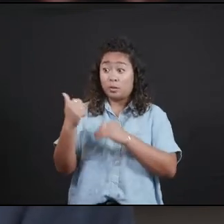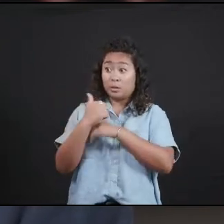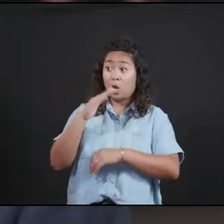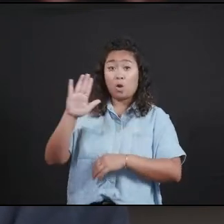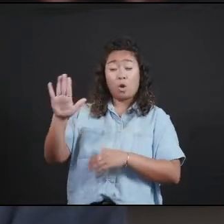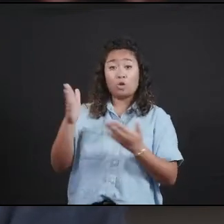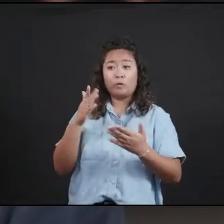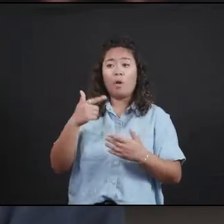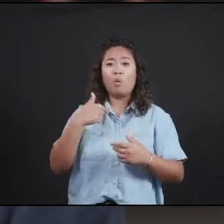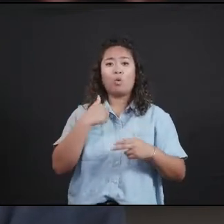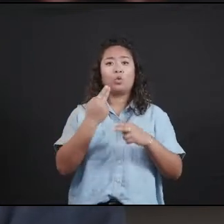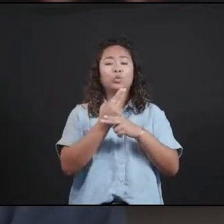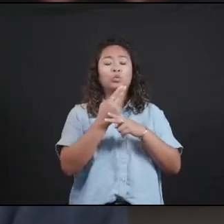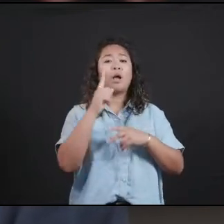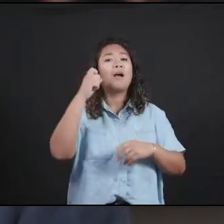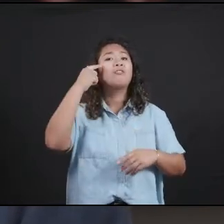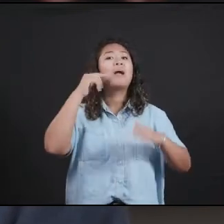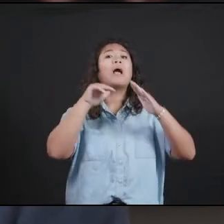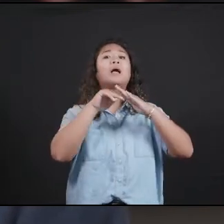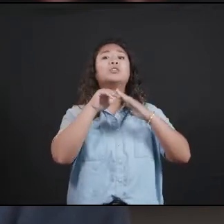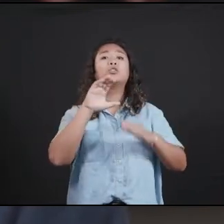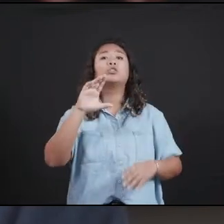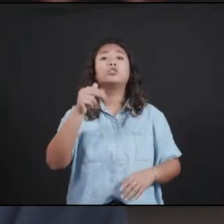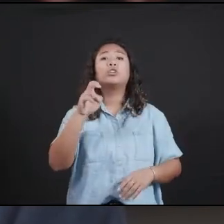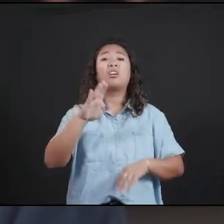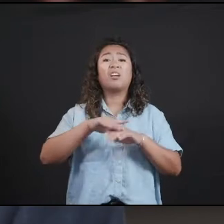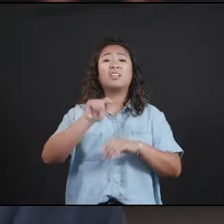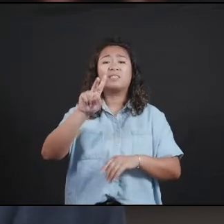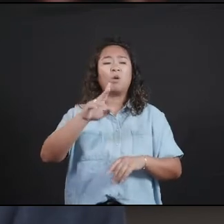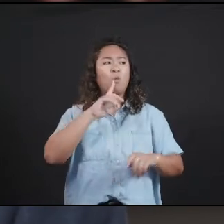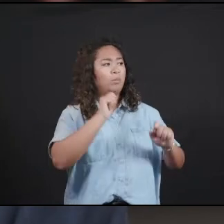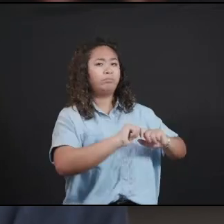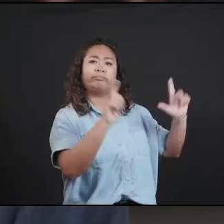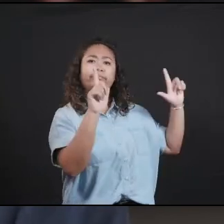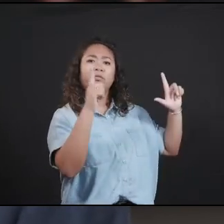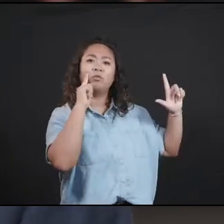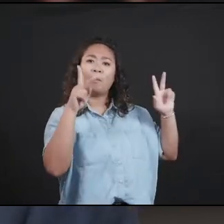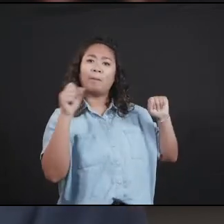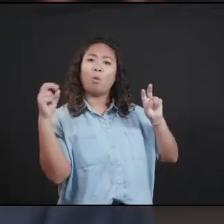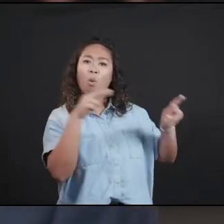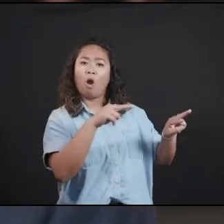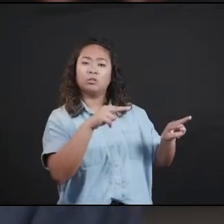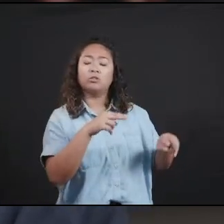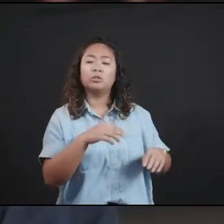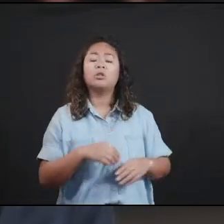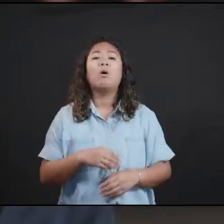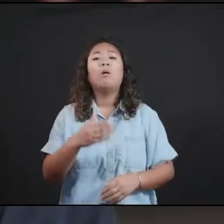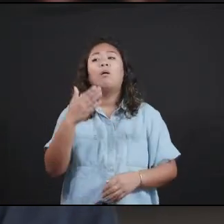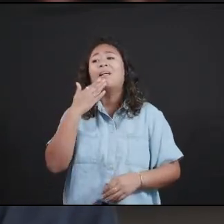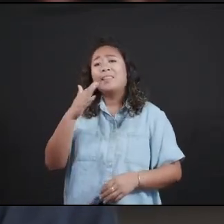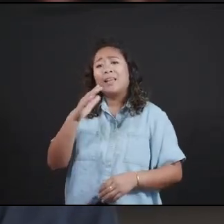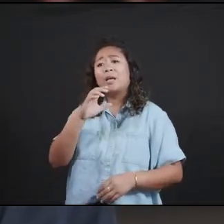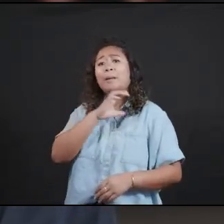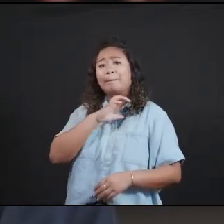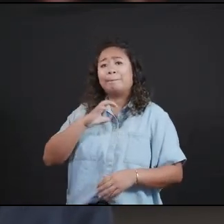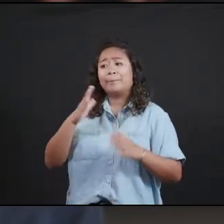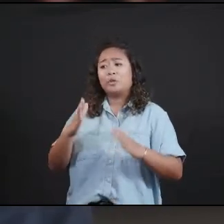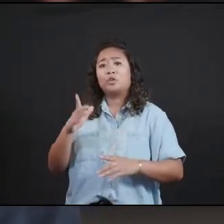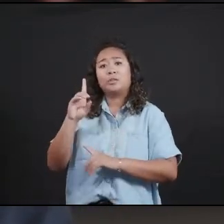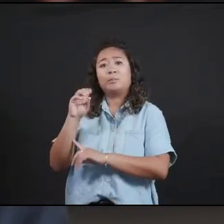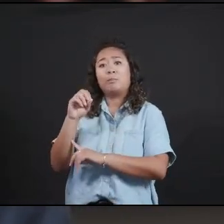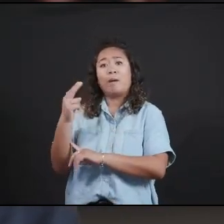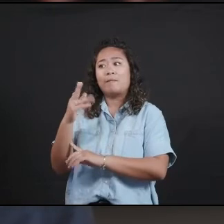But just stay home. It's a very simple thing. This is the easiest thing you've ever had to do. Just stay at home. I want to